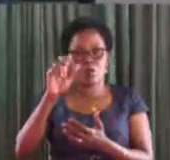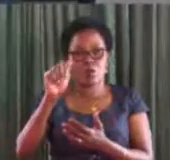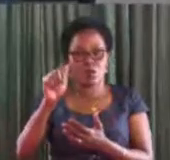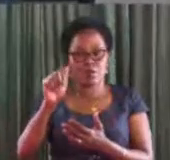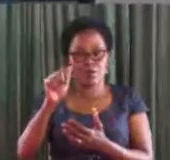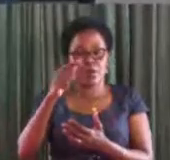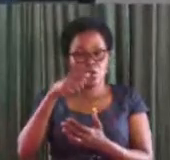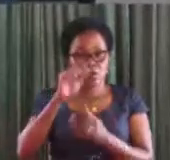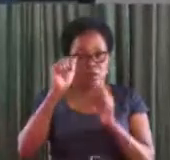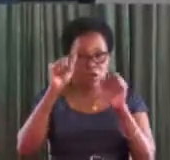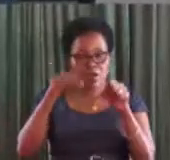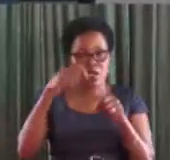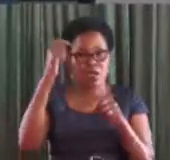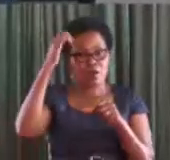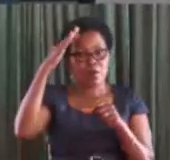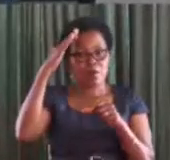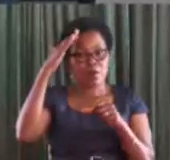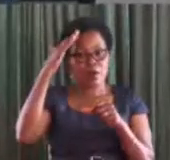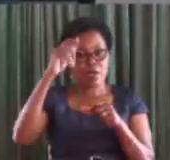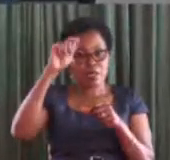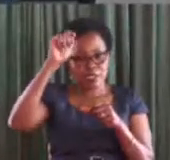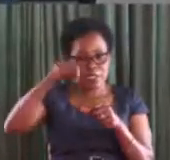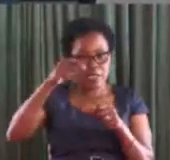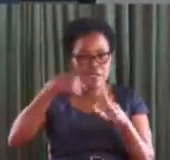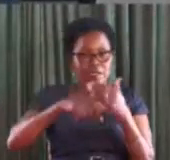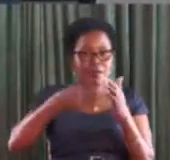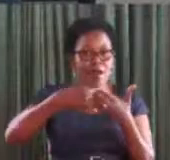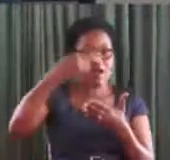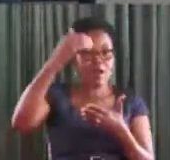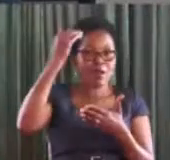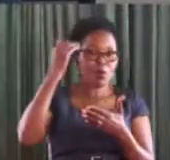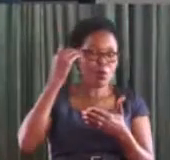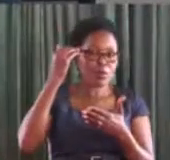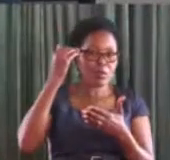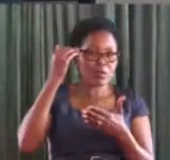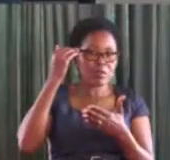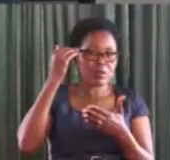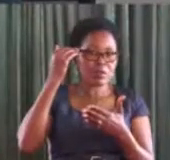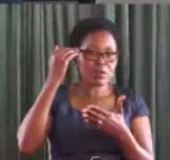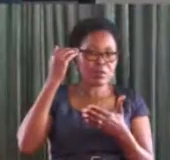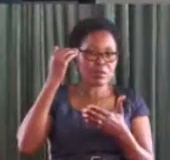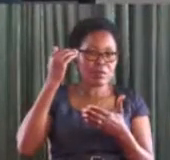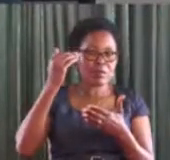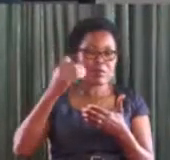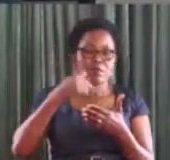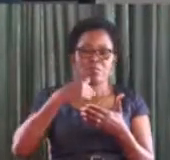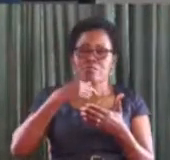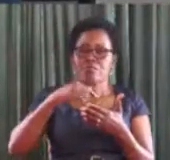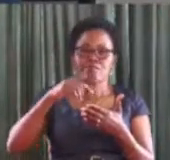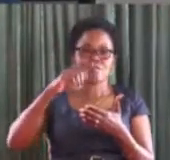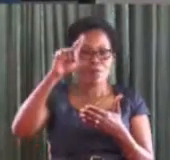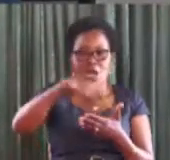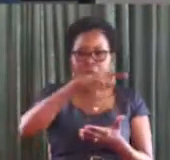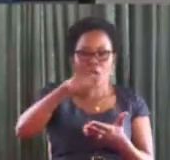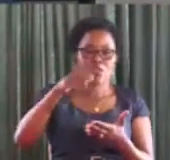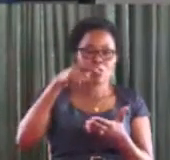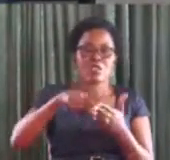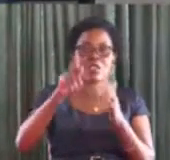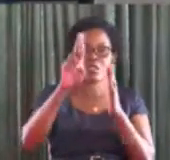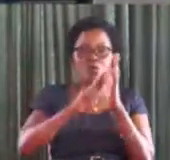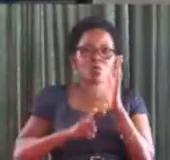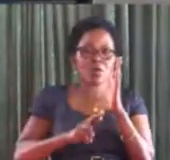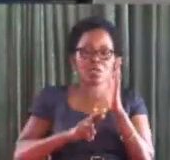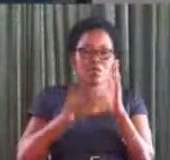you can remember the judge in the High Court rendered that ruling, striking out the petition, I think within 2 months.